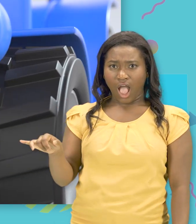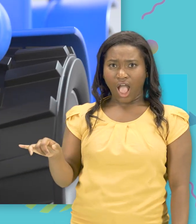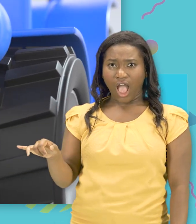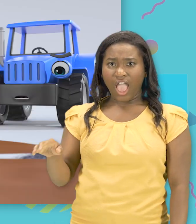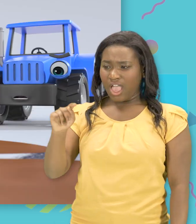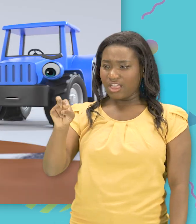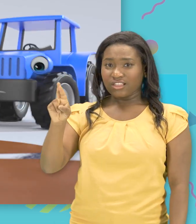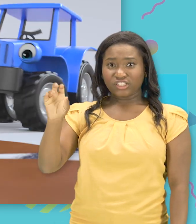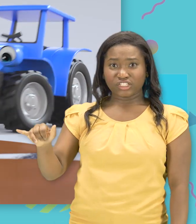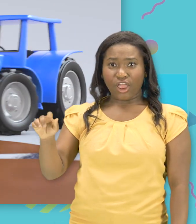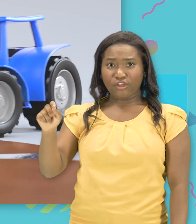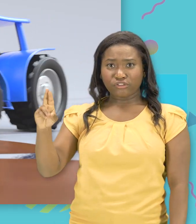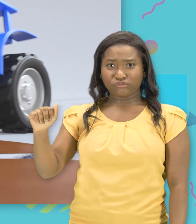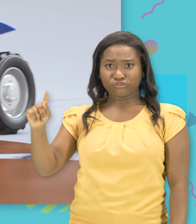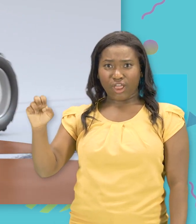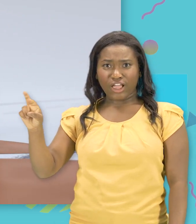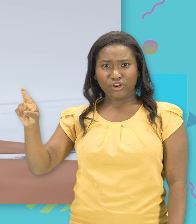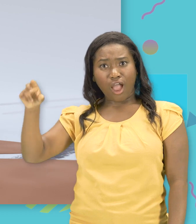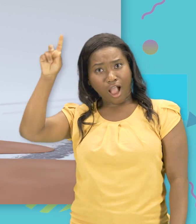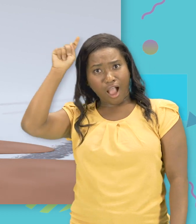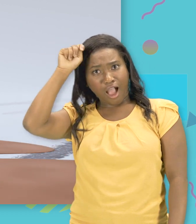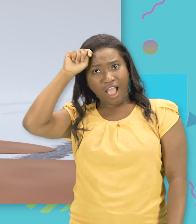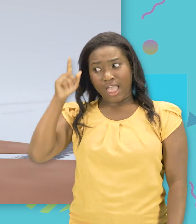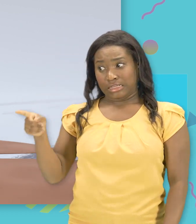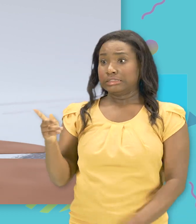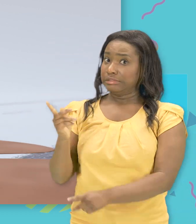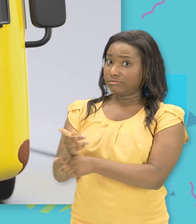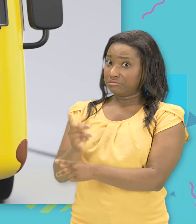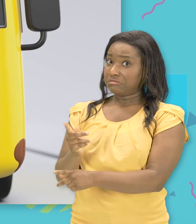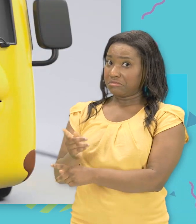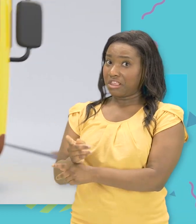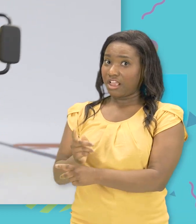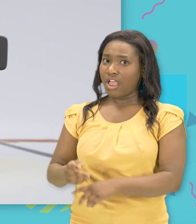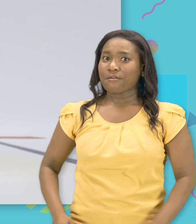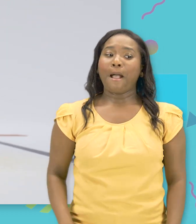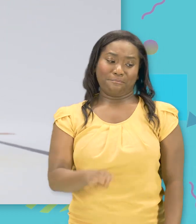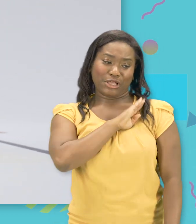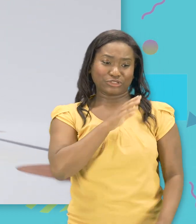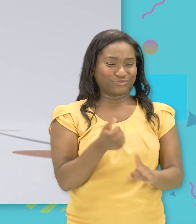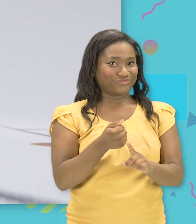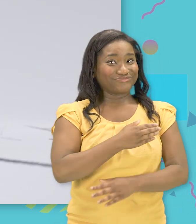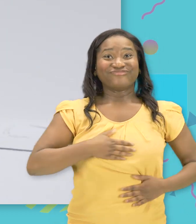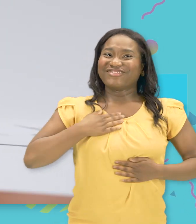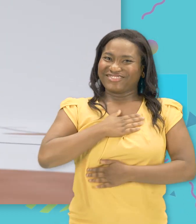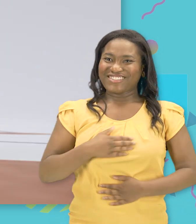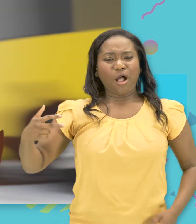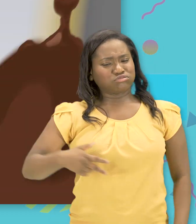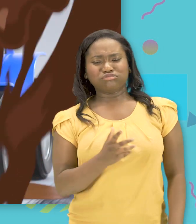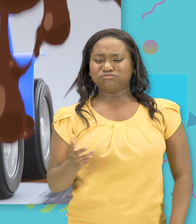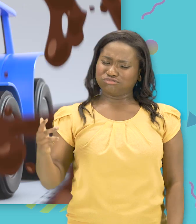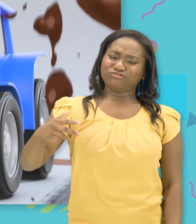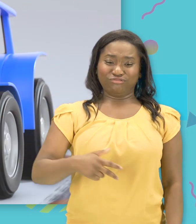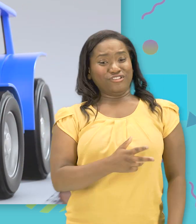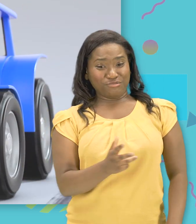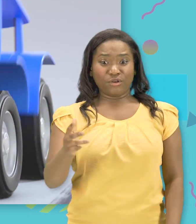It's Terry Tractor. He's being a little more careful than Buster. Buster is having so much fun zooming through all